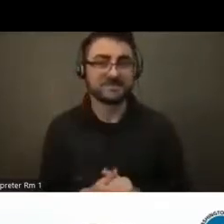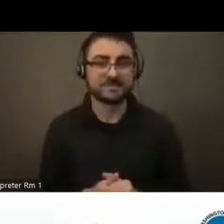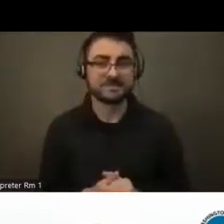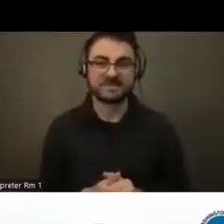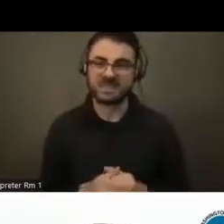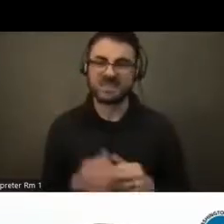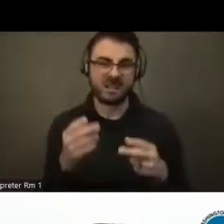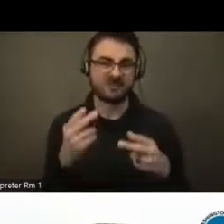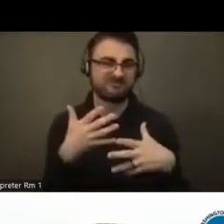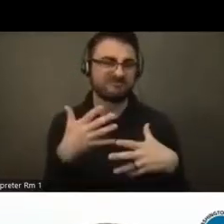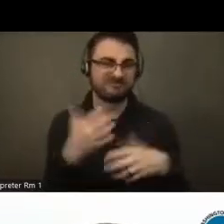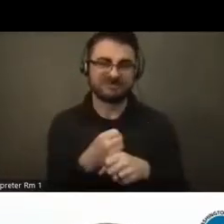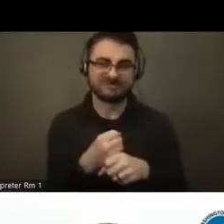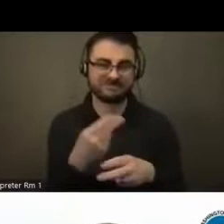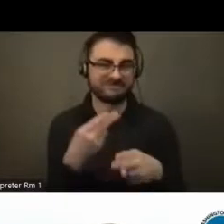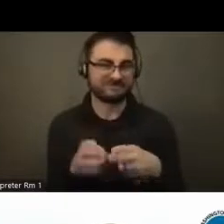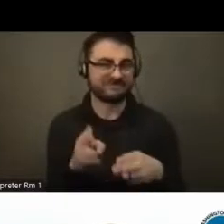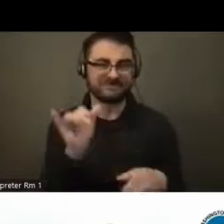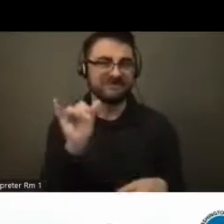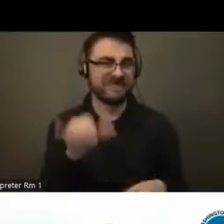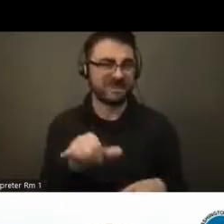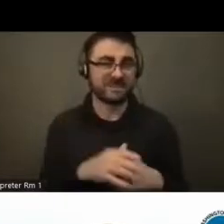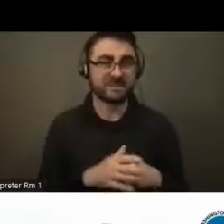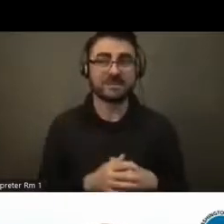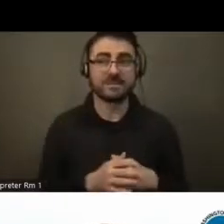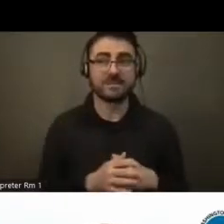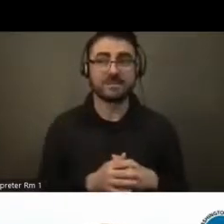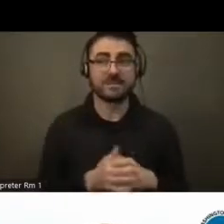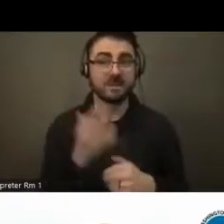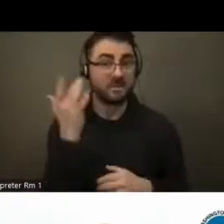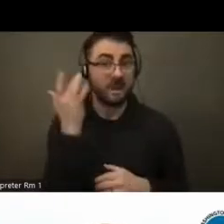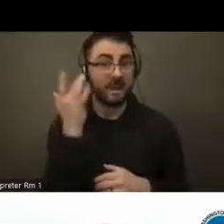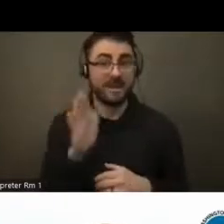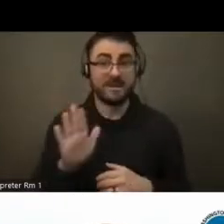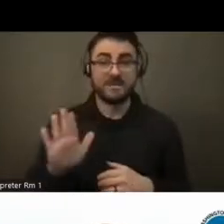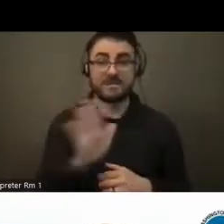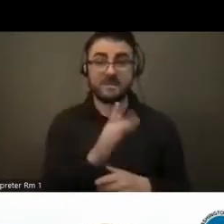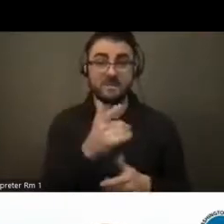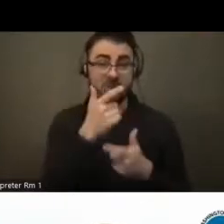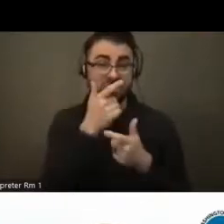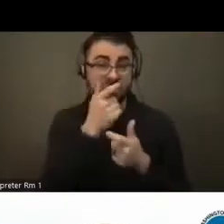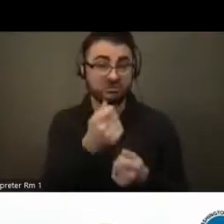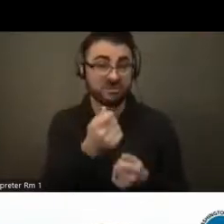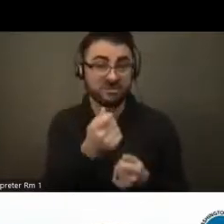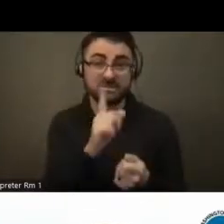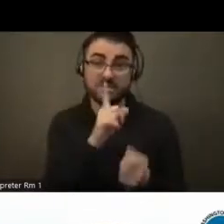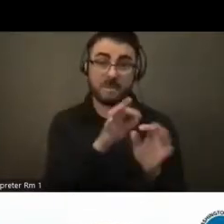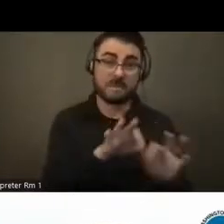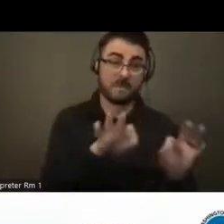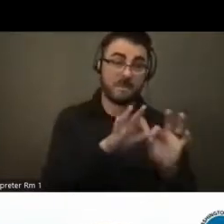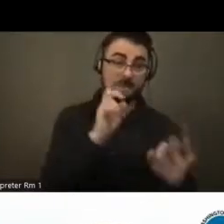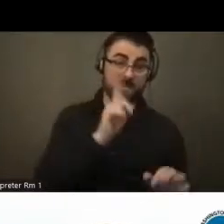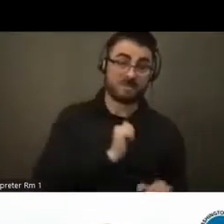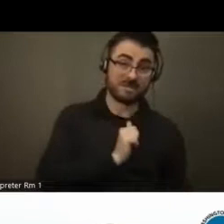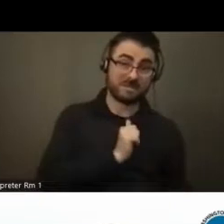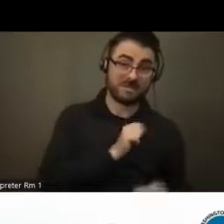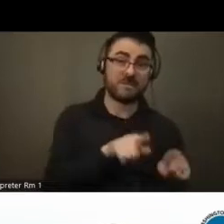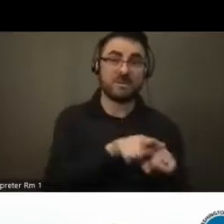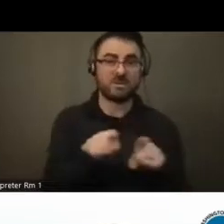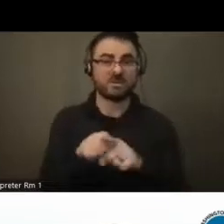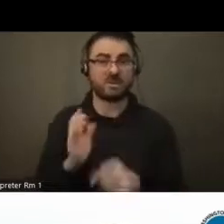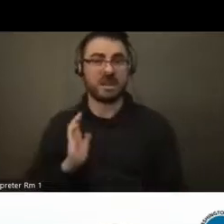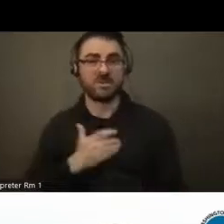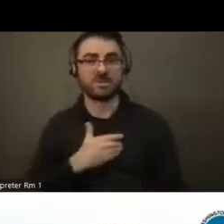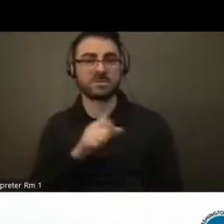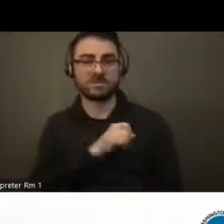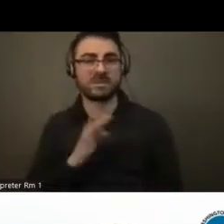brief, because your area of interest is very important, not only to me, but to our staff. And so I'll turn it